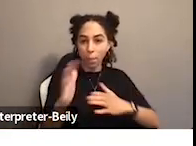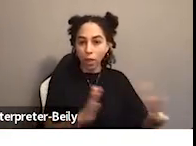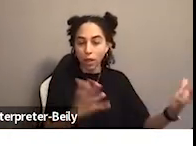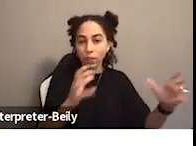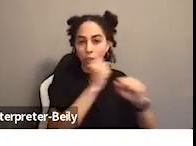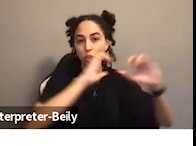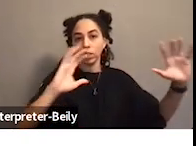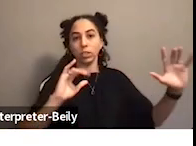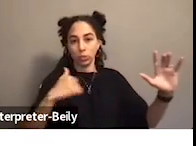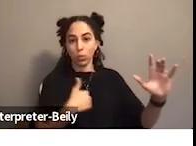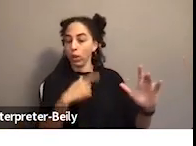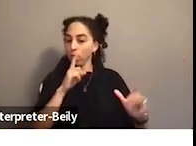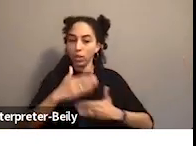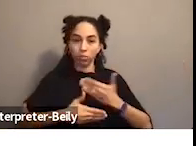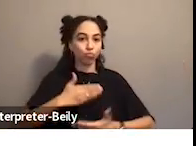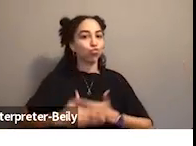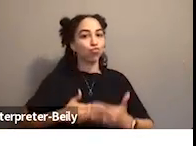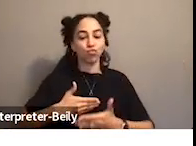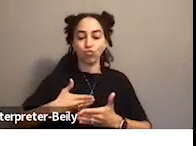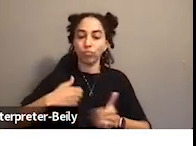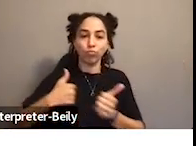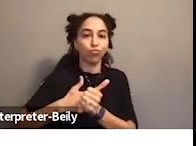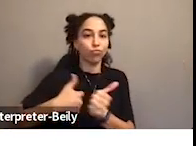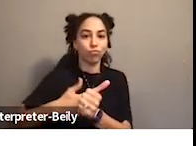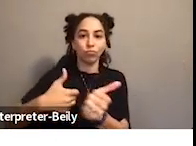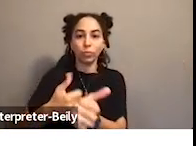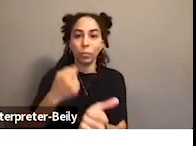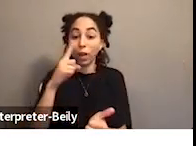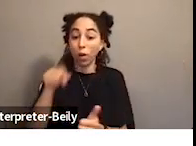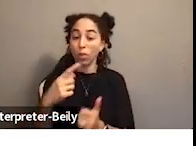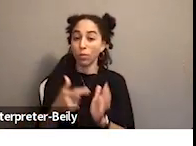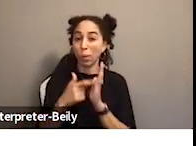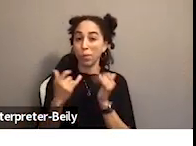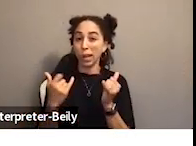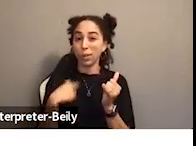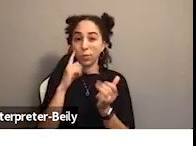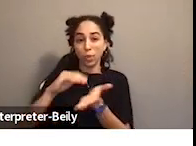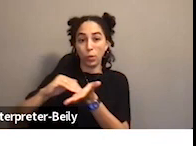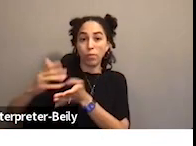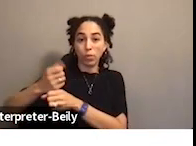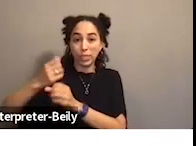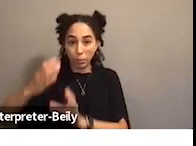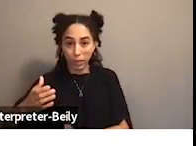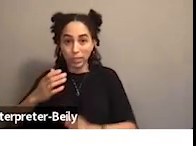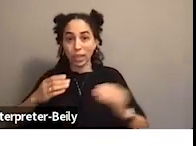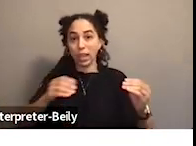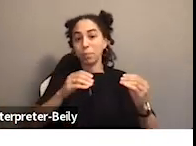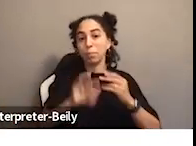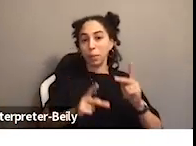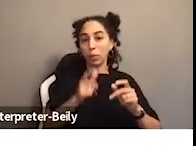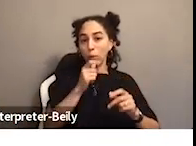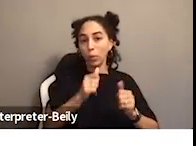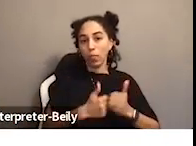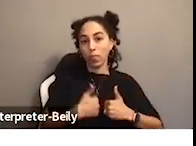we're following that along very closely. But again, the only requirement right now is for the waiver recipients and people residing